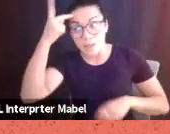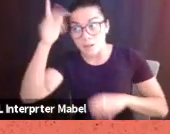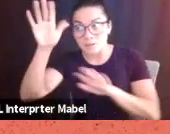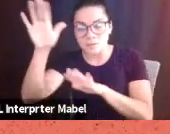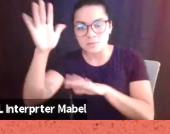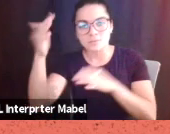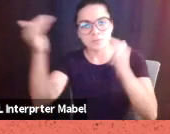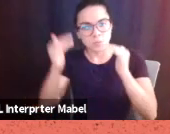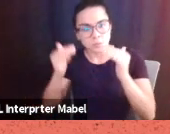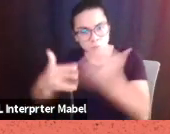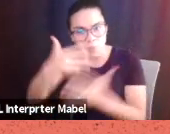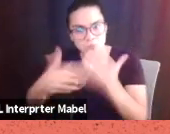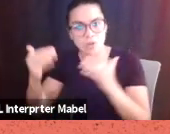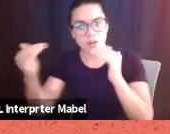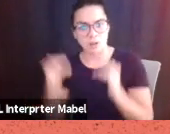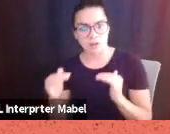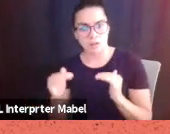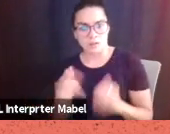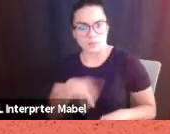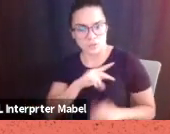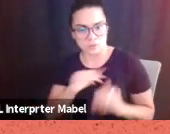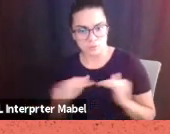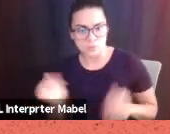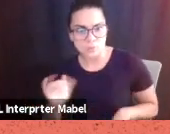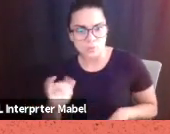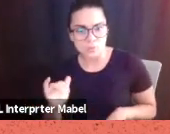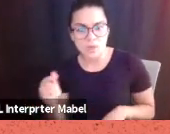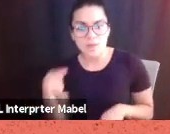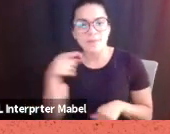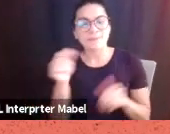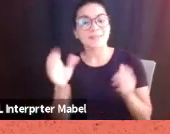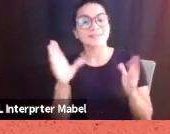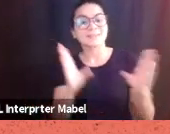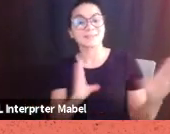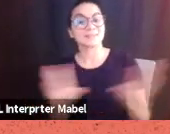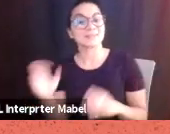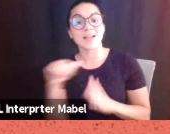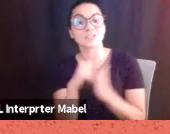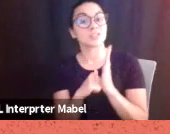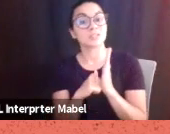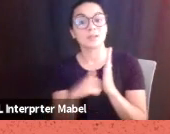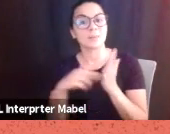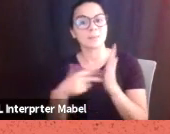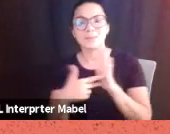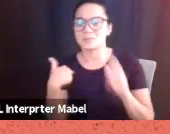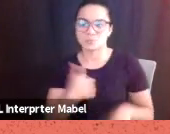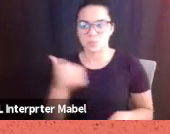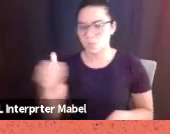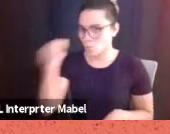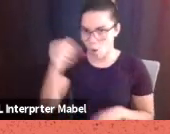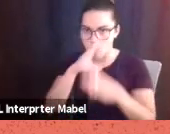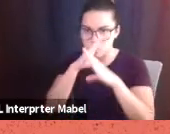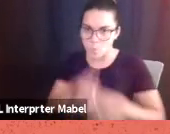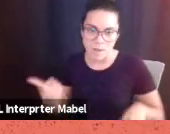This agenda is about what we are calling for, what we will no longer stay silent about, and what we are organizing to create